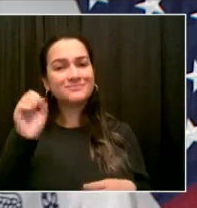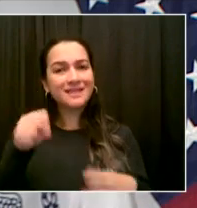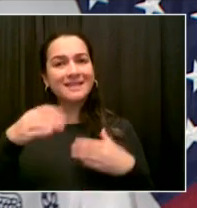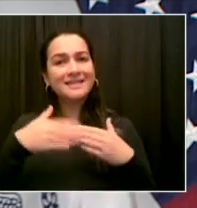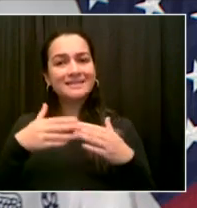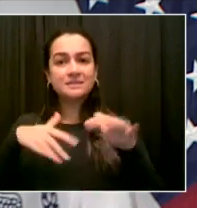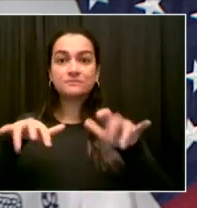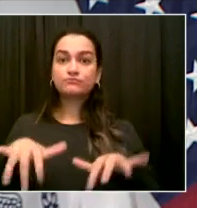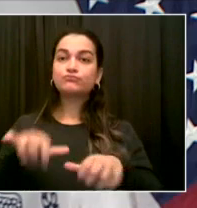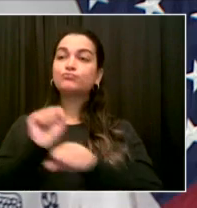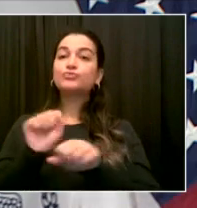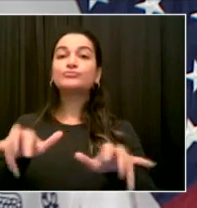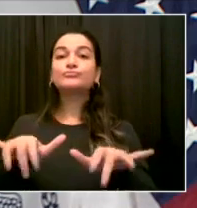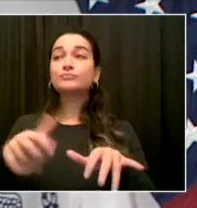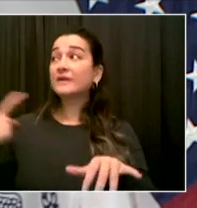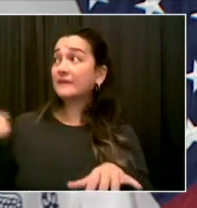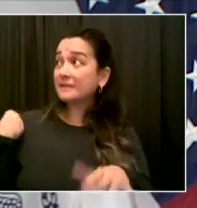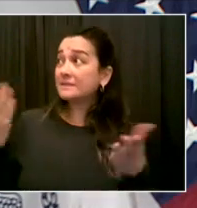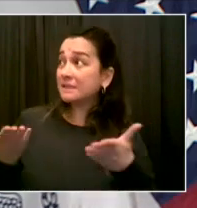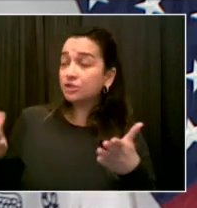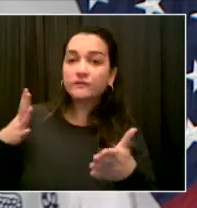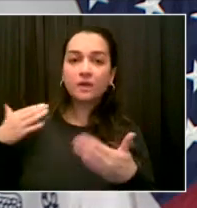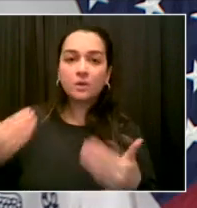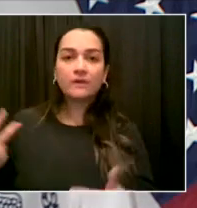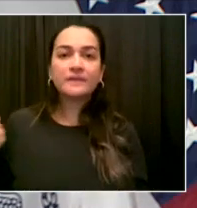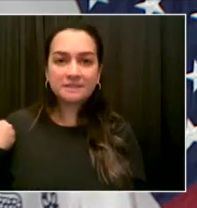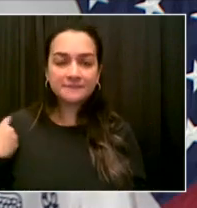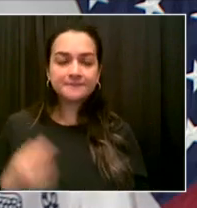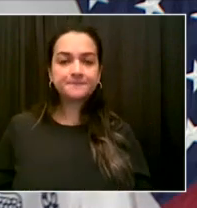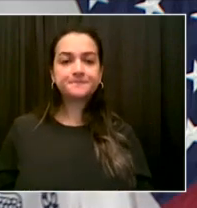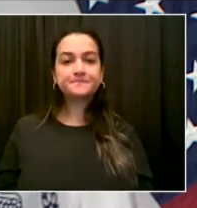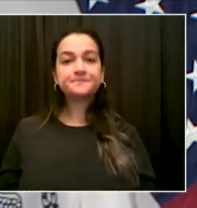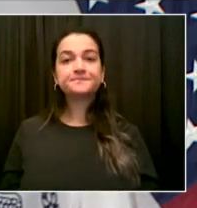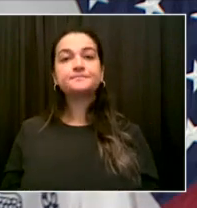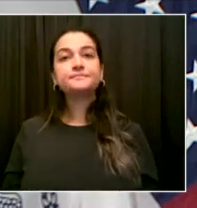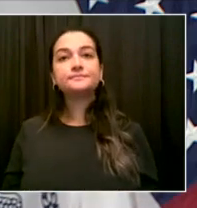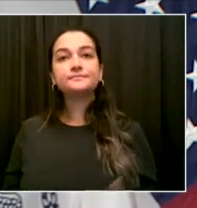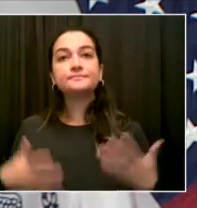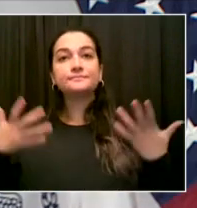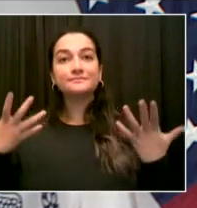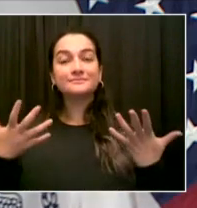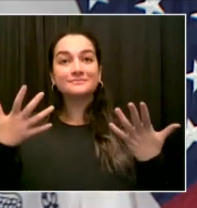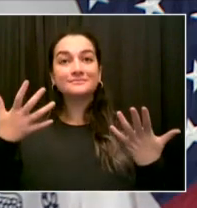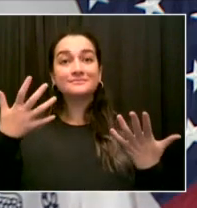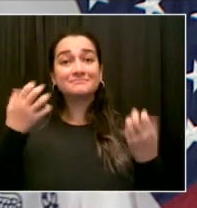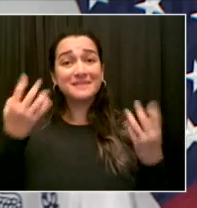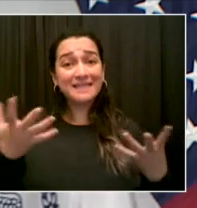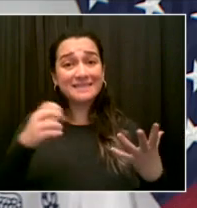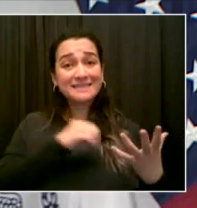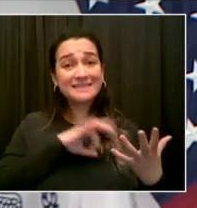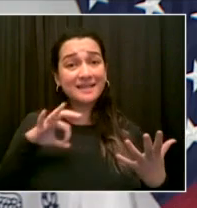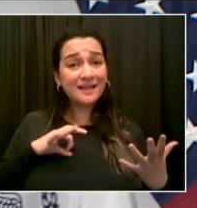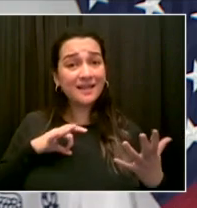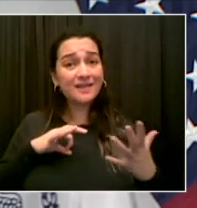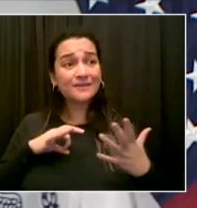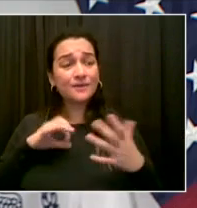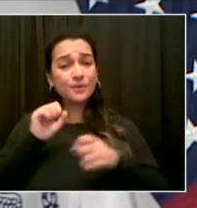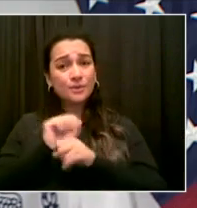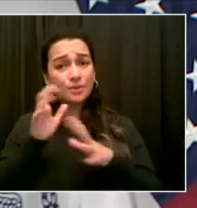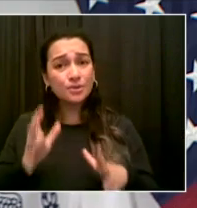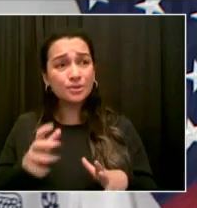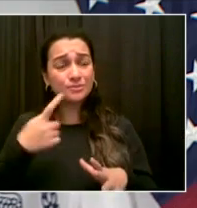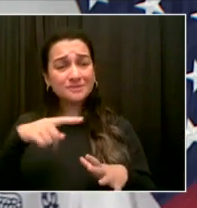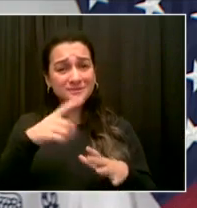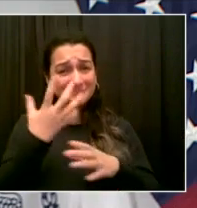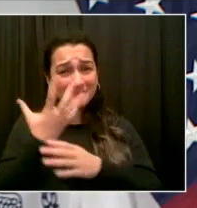and it motivates us to keep moving the city forward and protecting people. And whether it is in a private building or